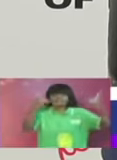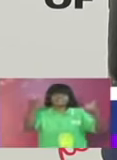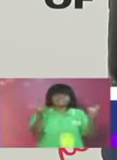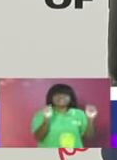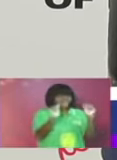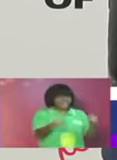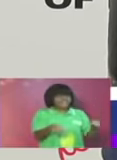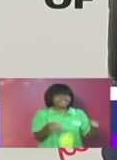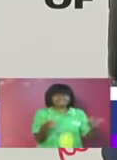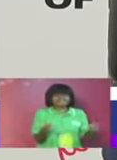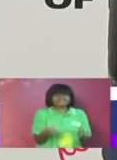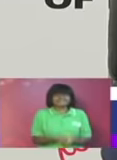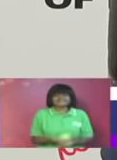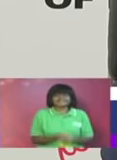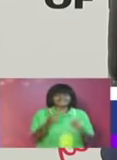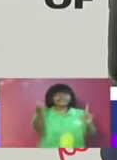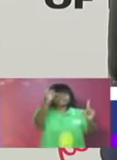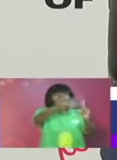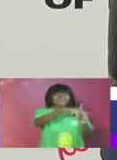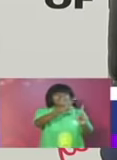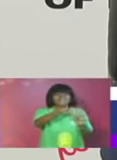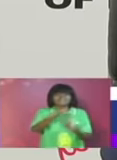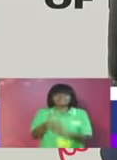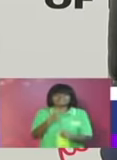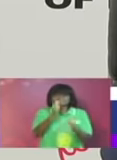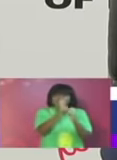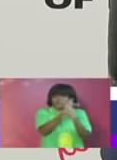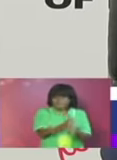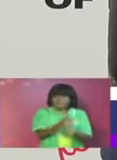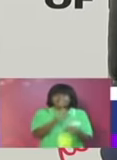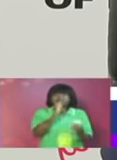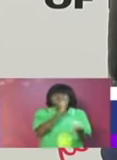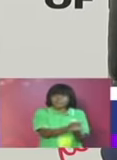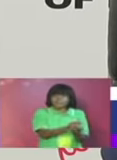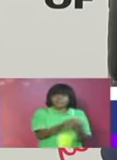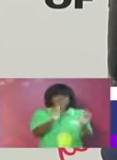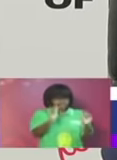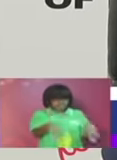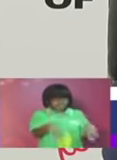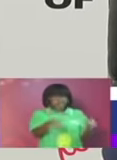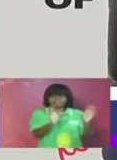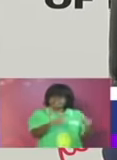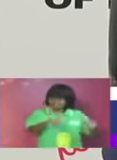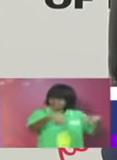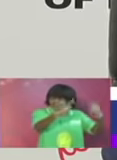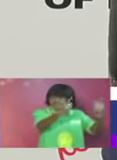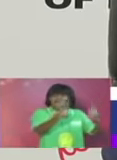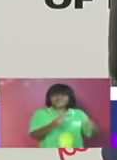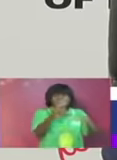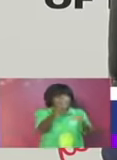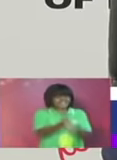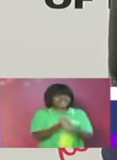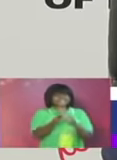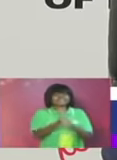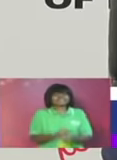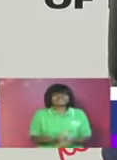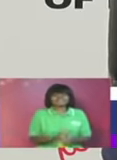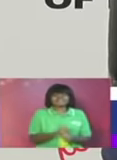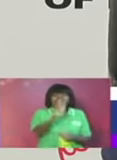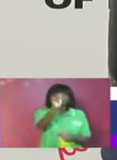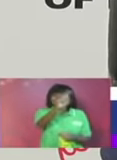live on Sunday, so you can make appointments at these sites to be vaccinated with these AstraZeneca